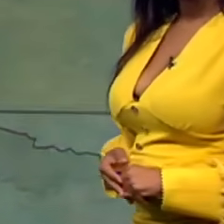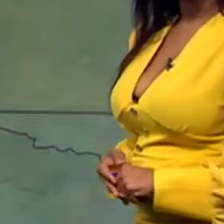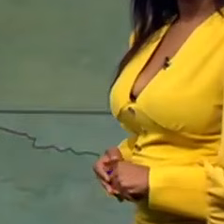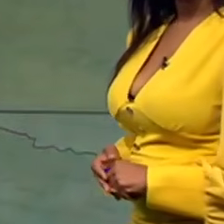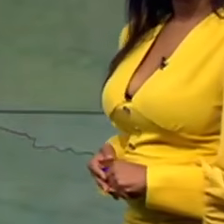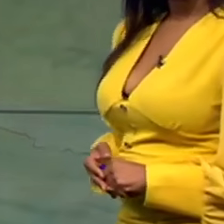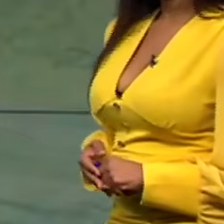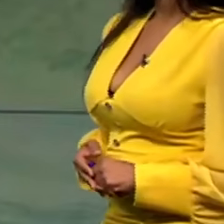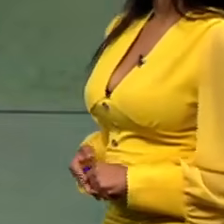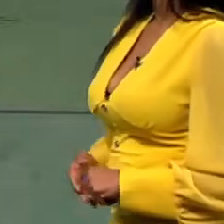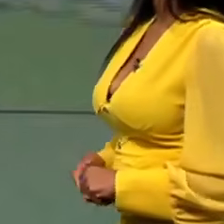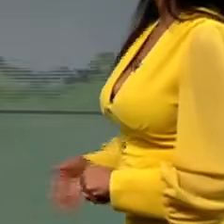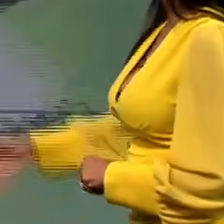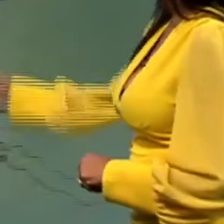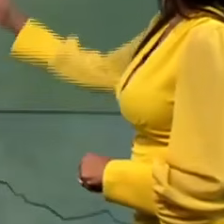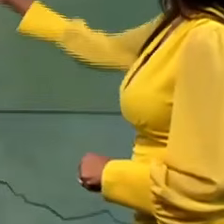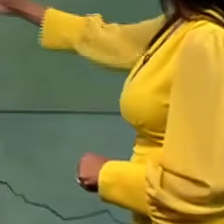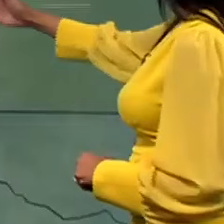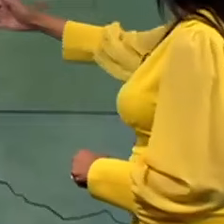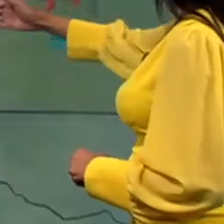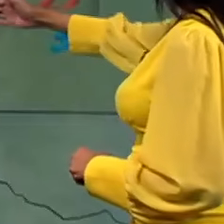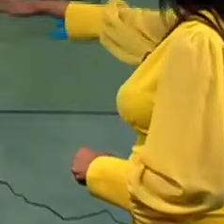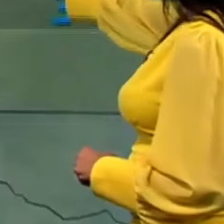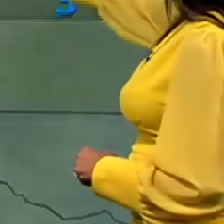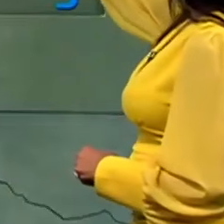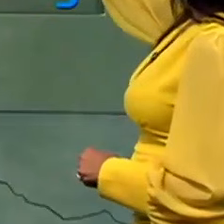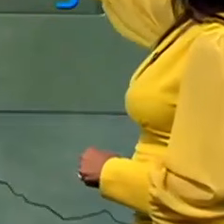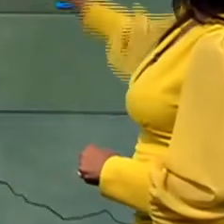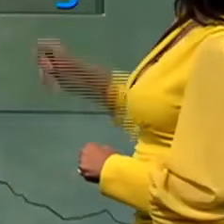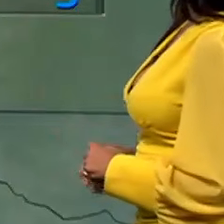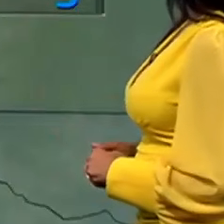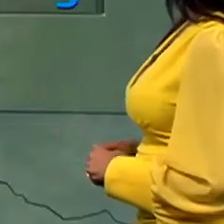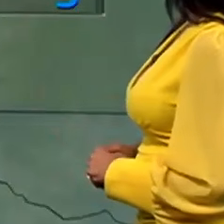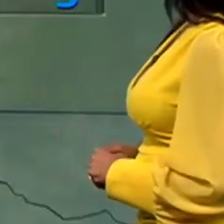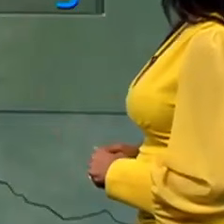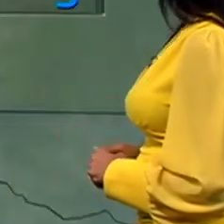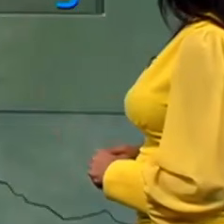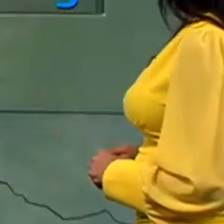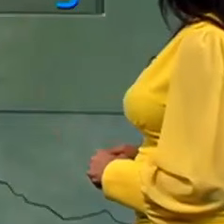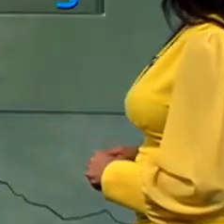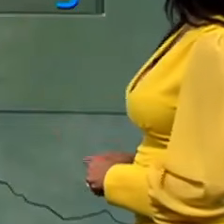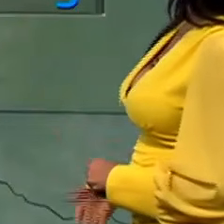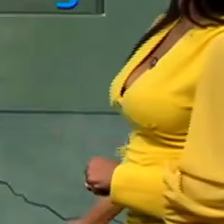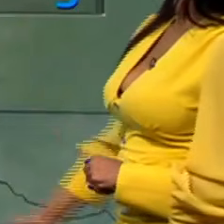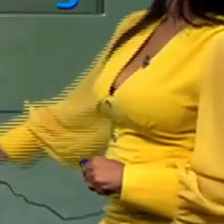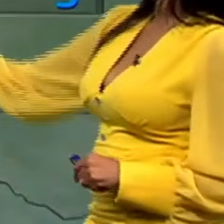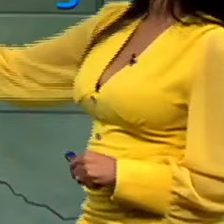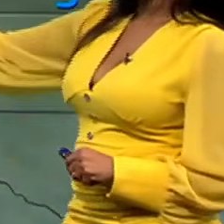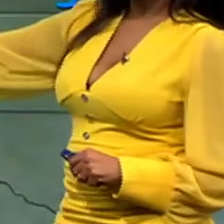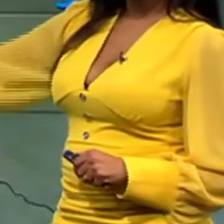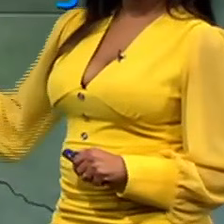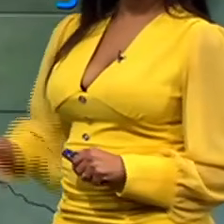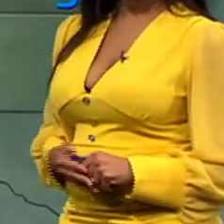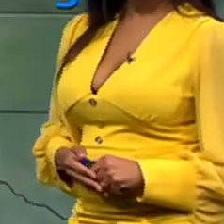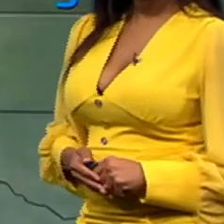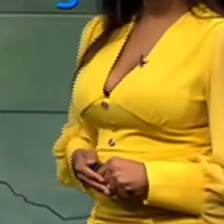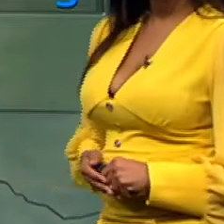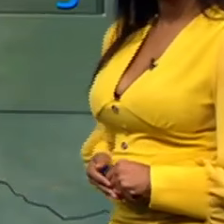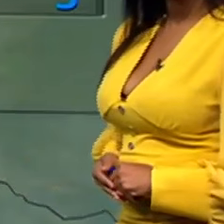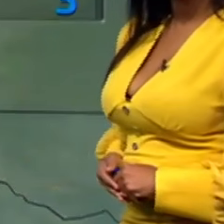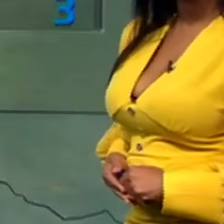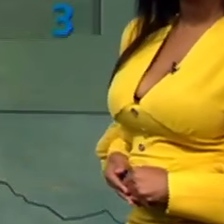di le 2 go a go di le 21 Free State re bela mo Kroonstad ka digata di le 3 go a go di le 24 Bloemfontein ka digata